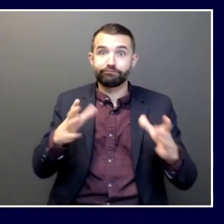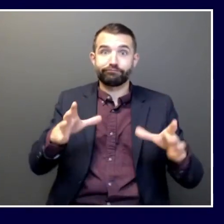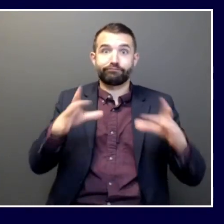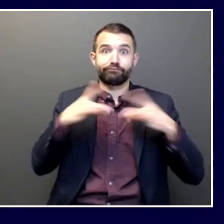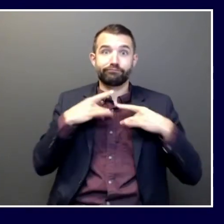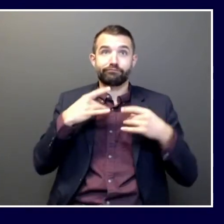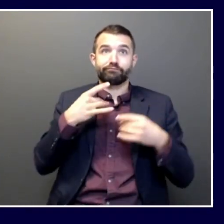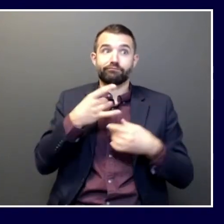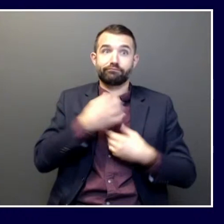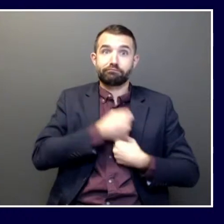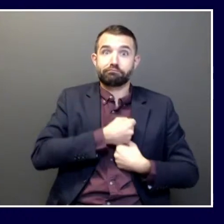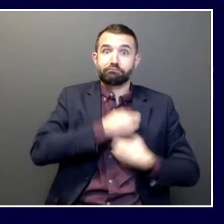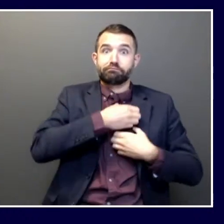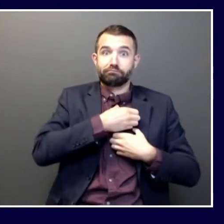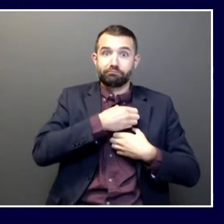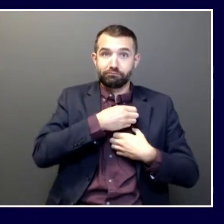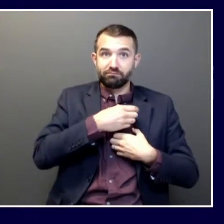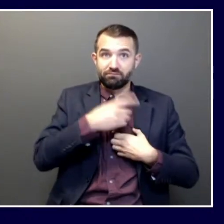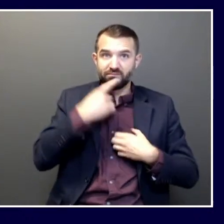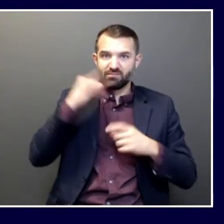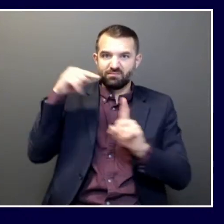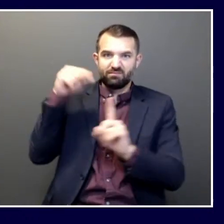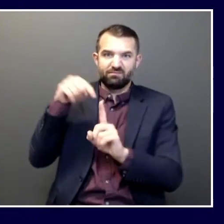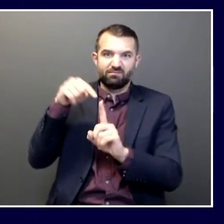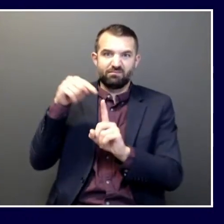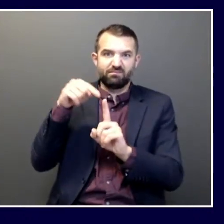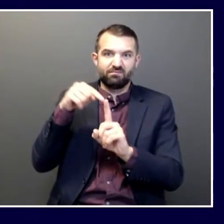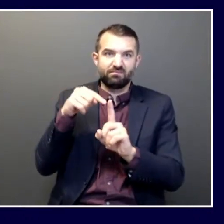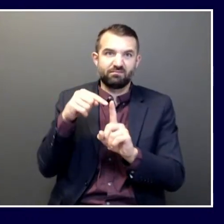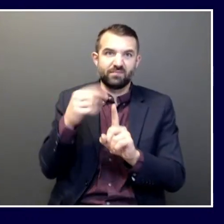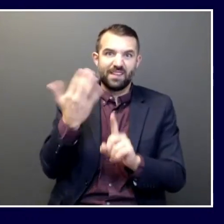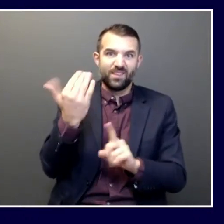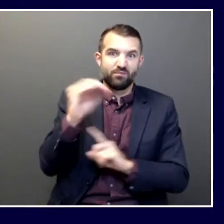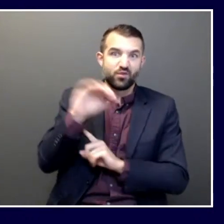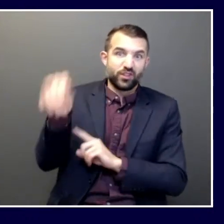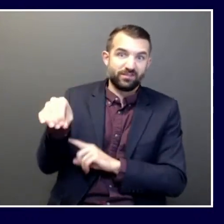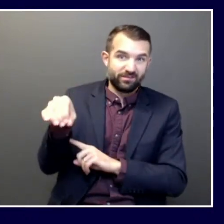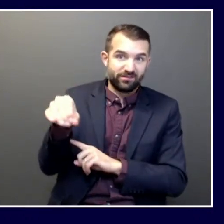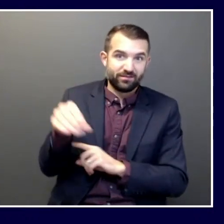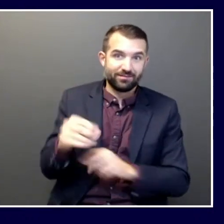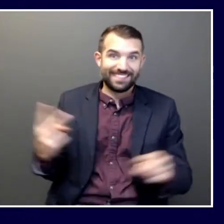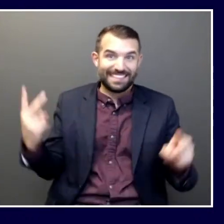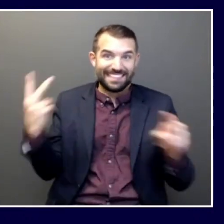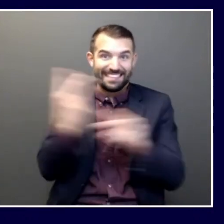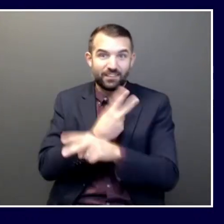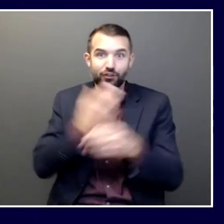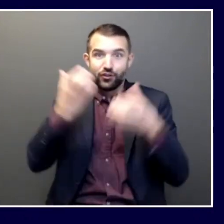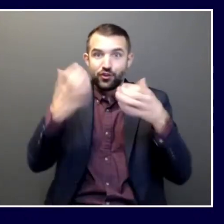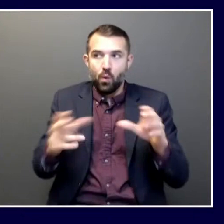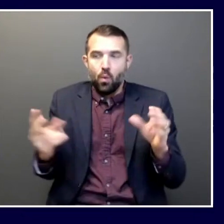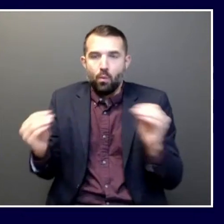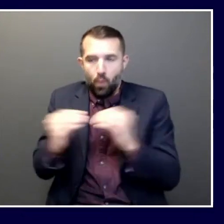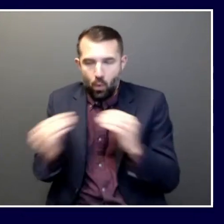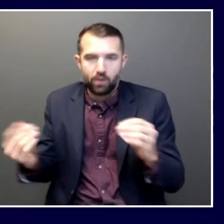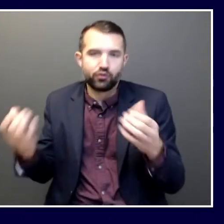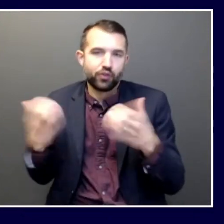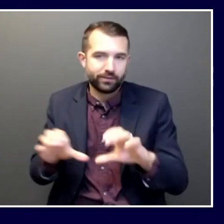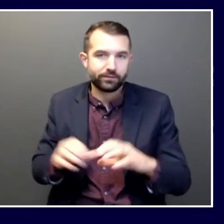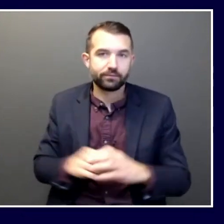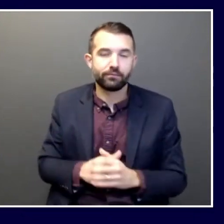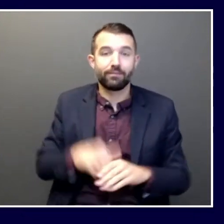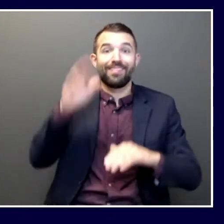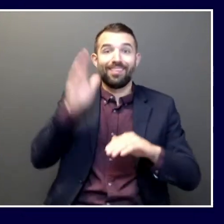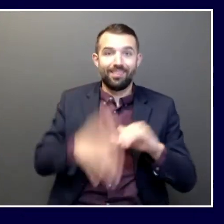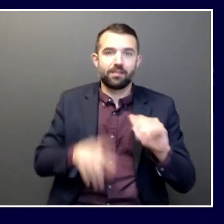vaccine. So let me put this in perspective. If myocarditis is your main